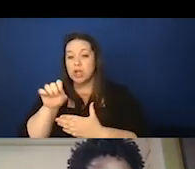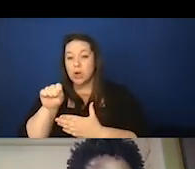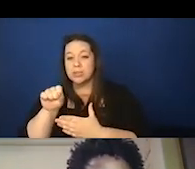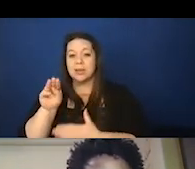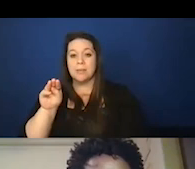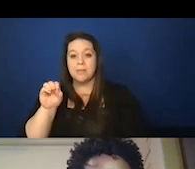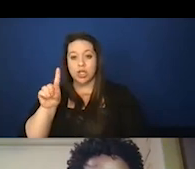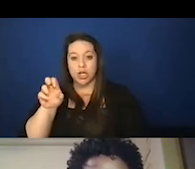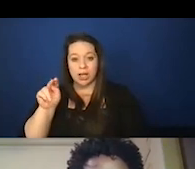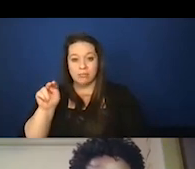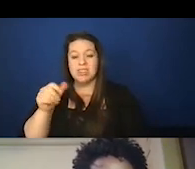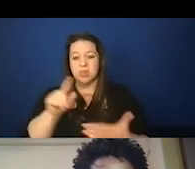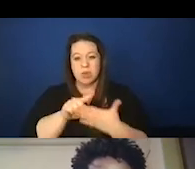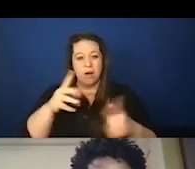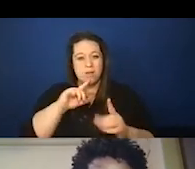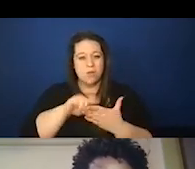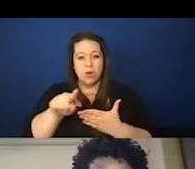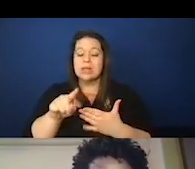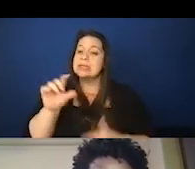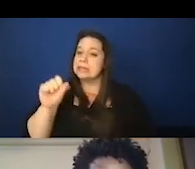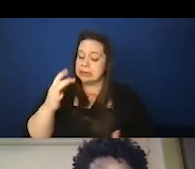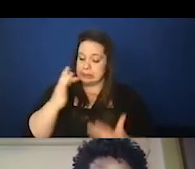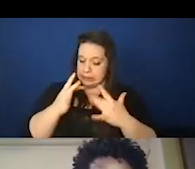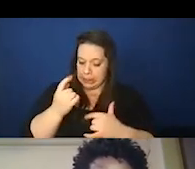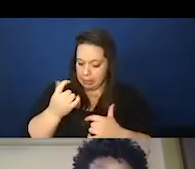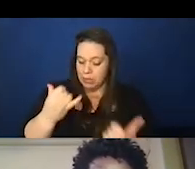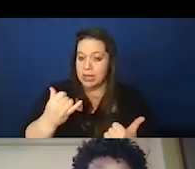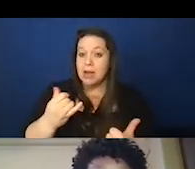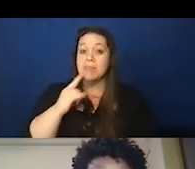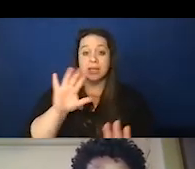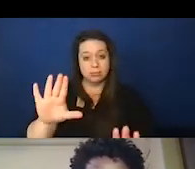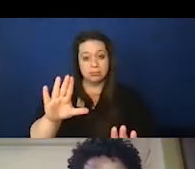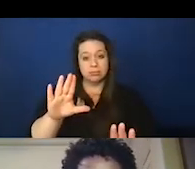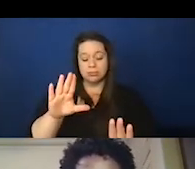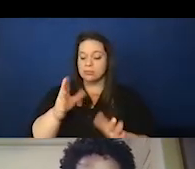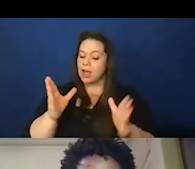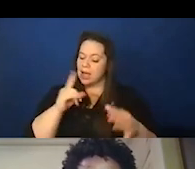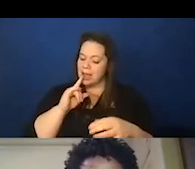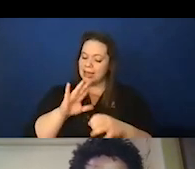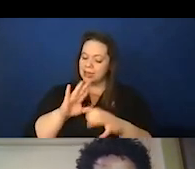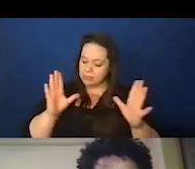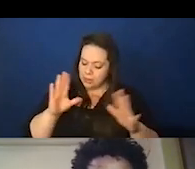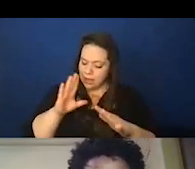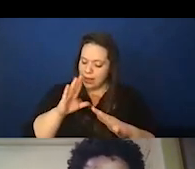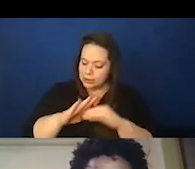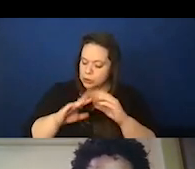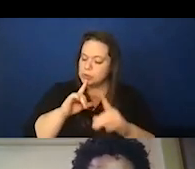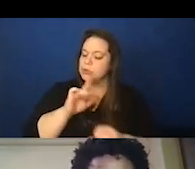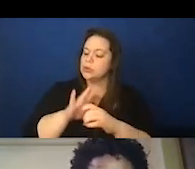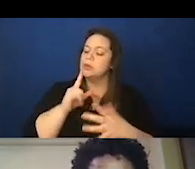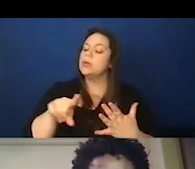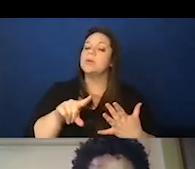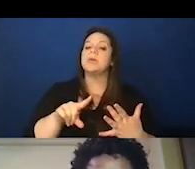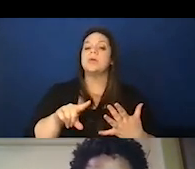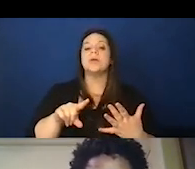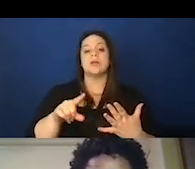now, but I assure you, by the 28th of February, the problem won't be that we don't have enough